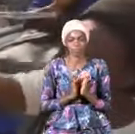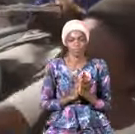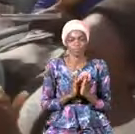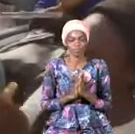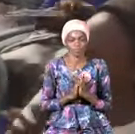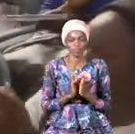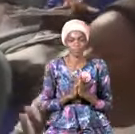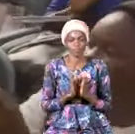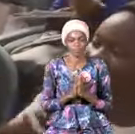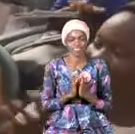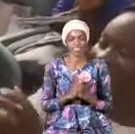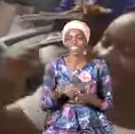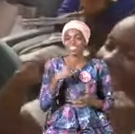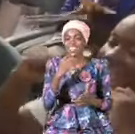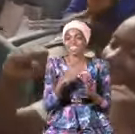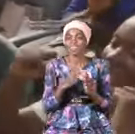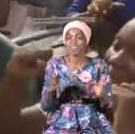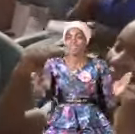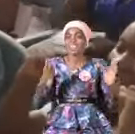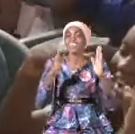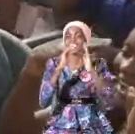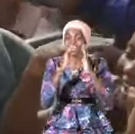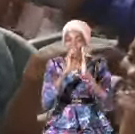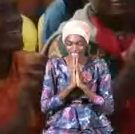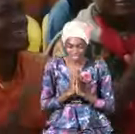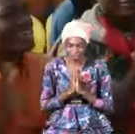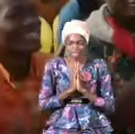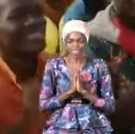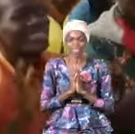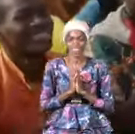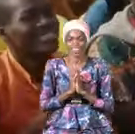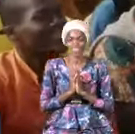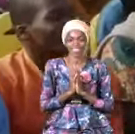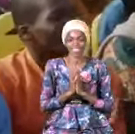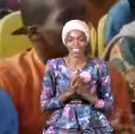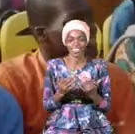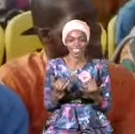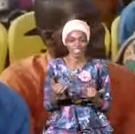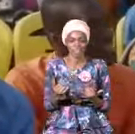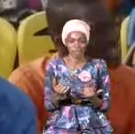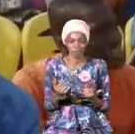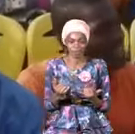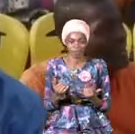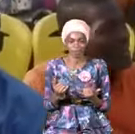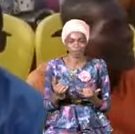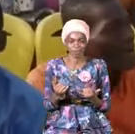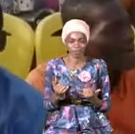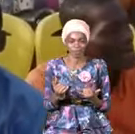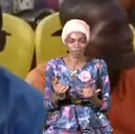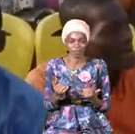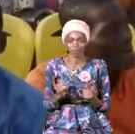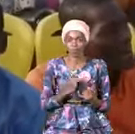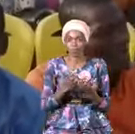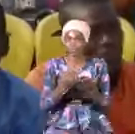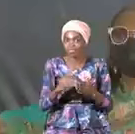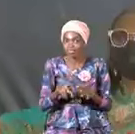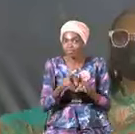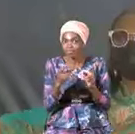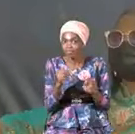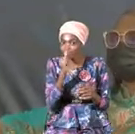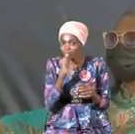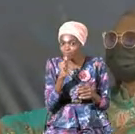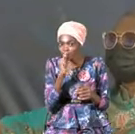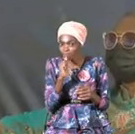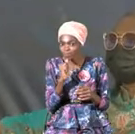Say big amen. And now, I want to reveal a secret to you. There are